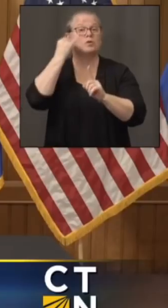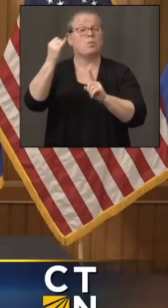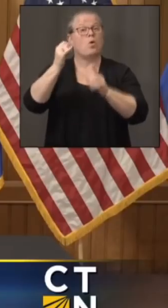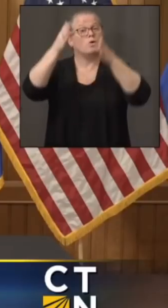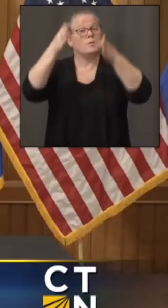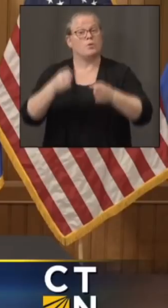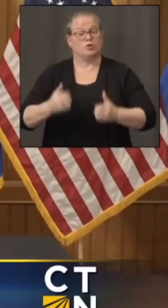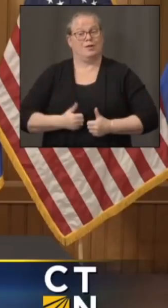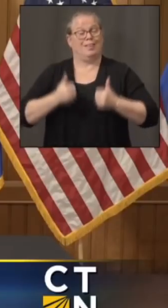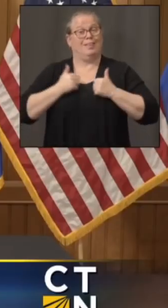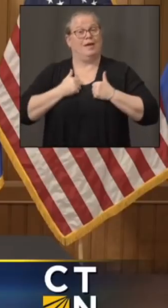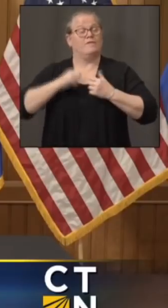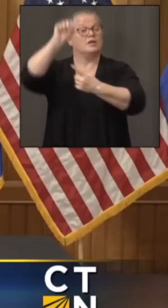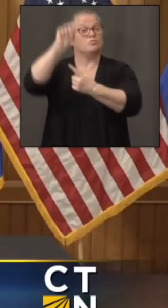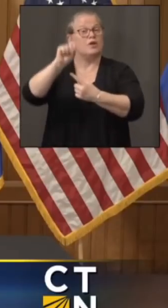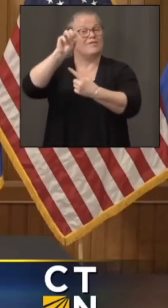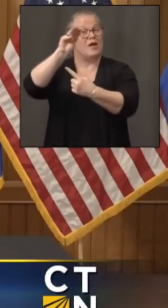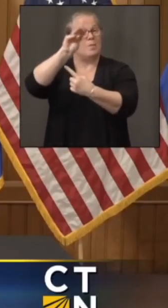allowed?